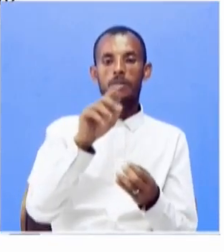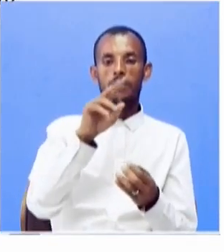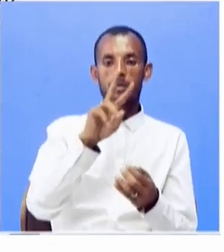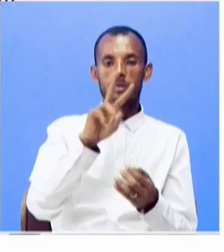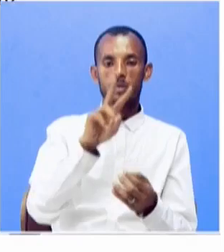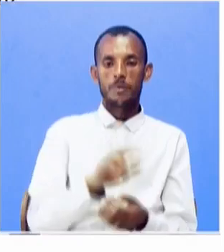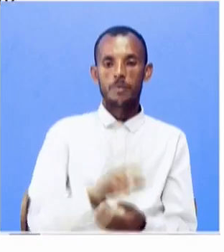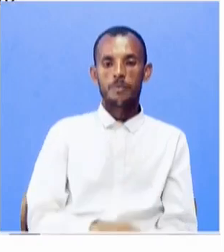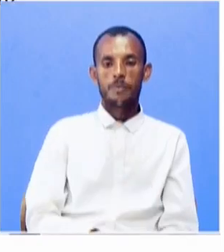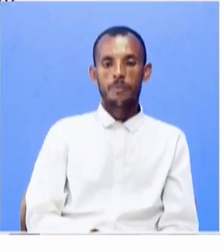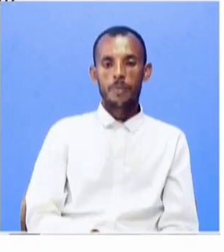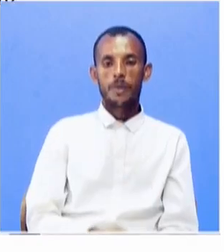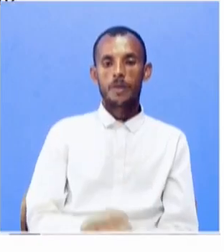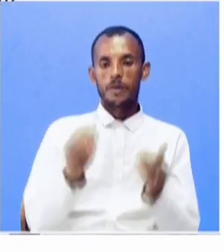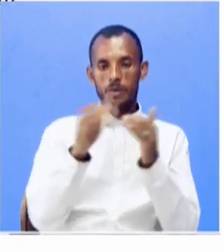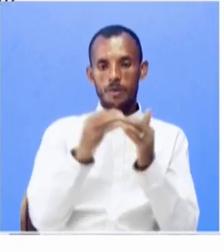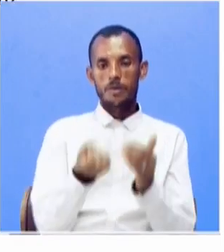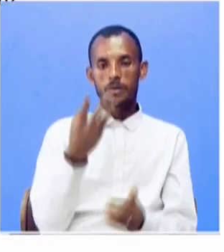2.